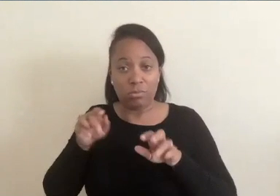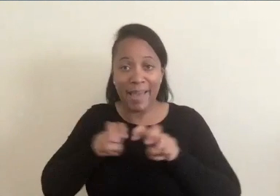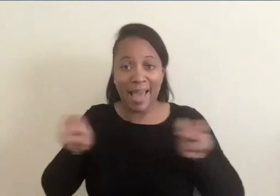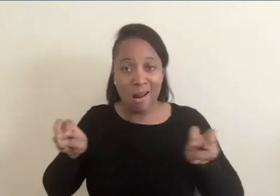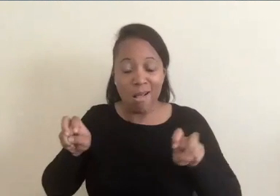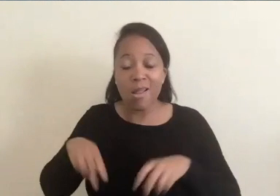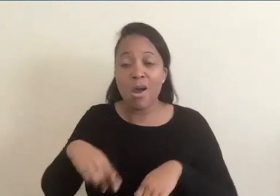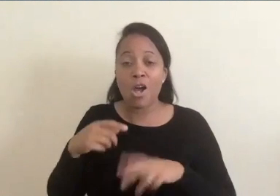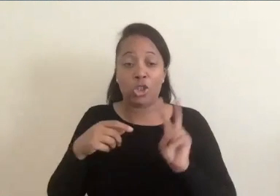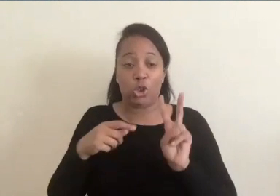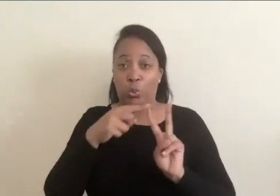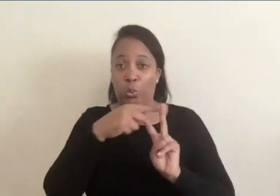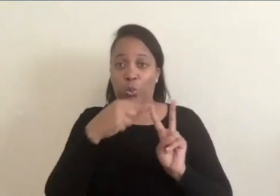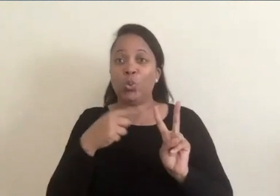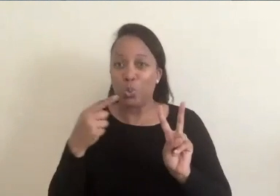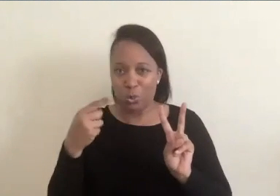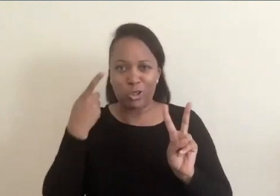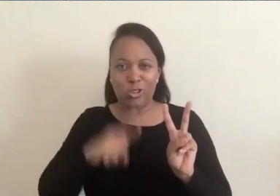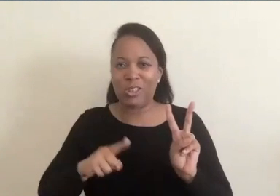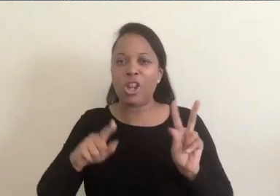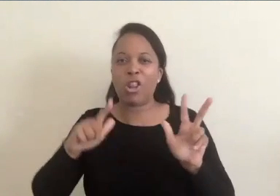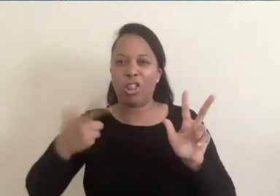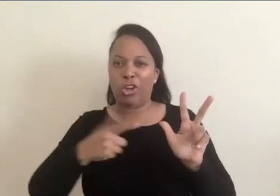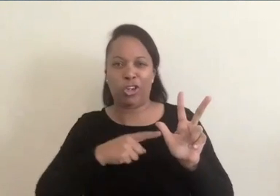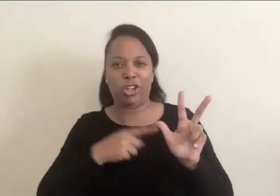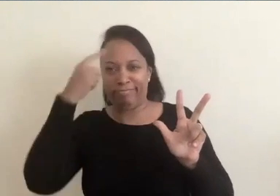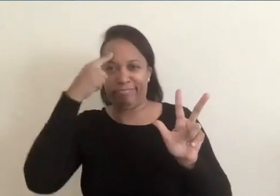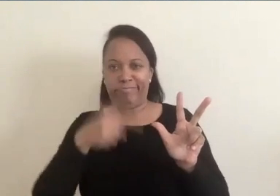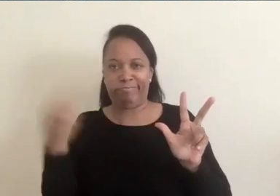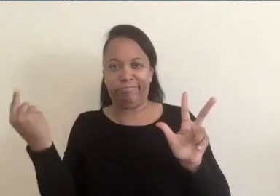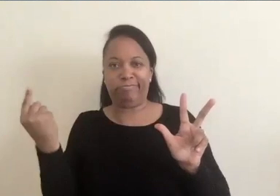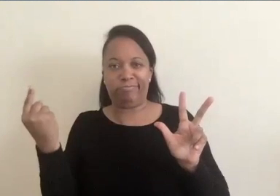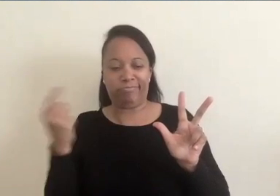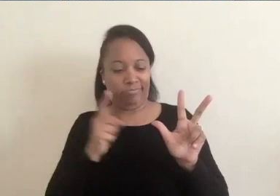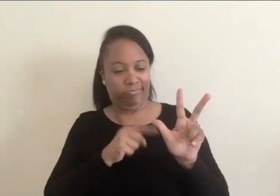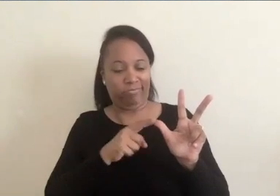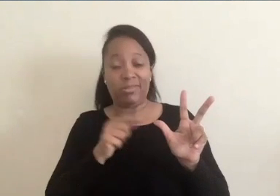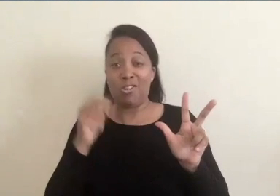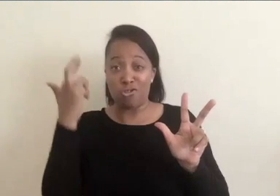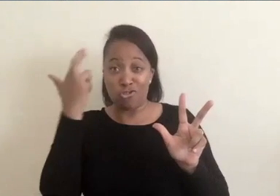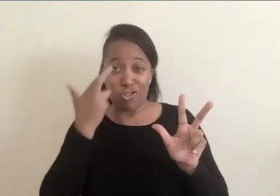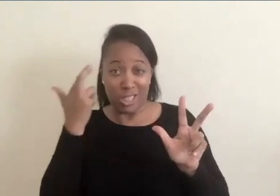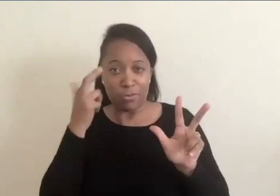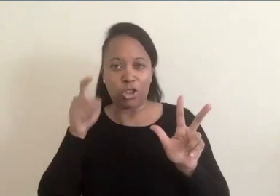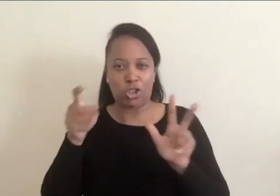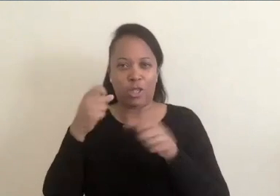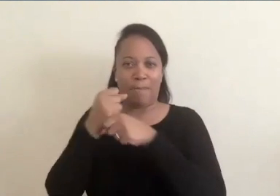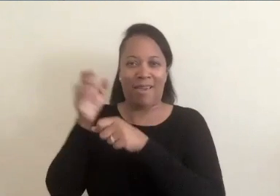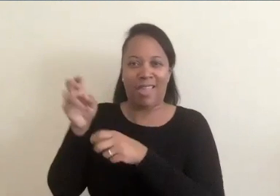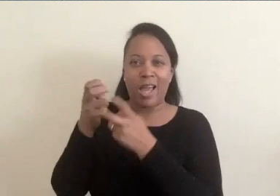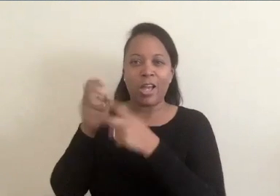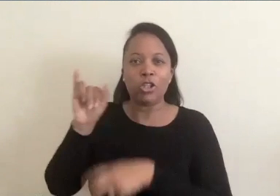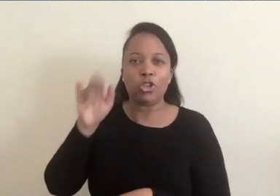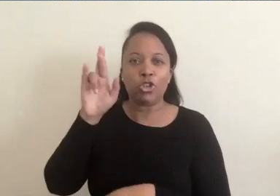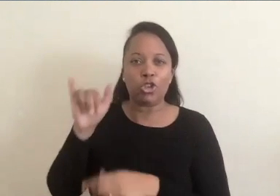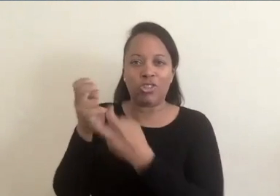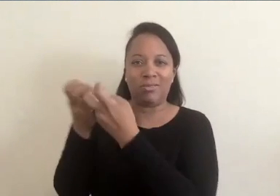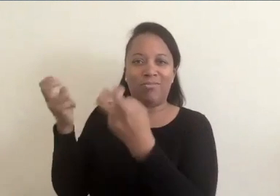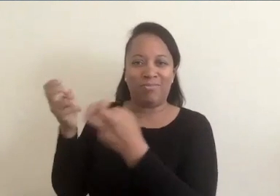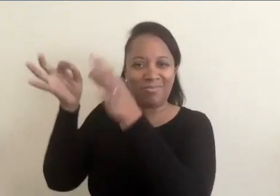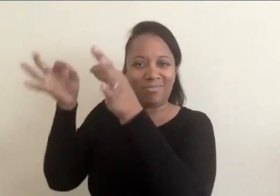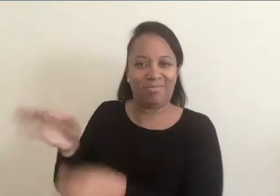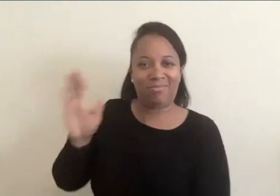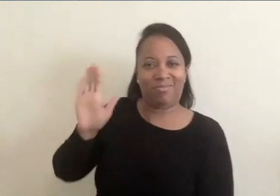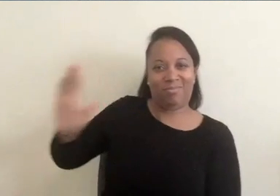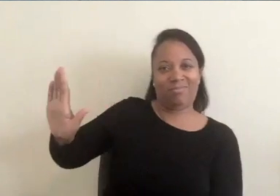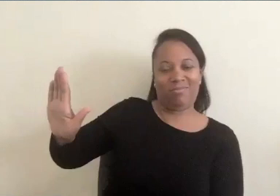disagreed, saying that the question of reasonableness should have gone to the jury. So the judge made the decision, and this one judge